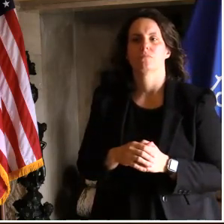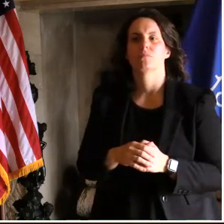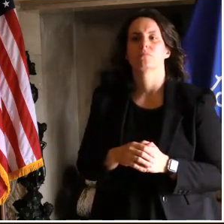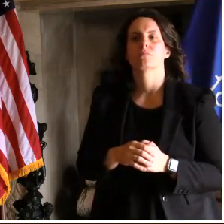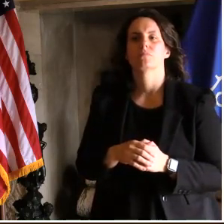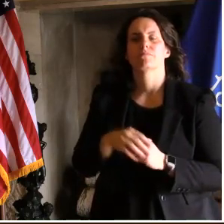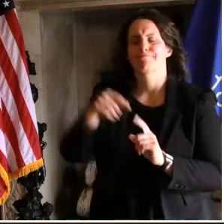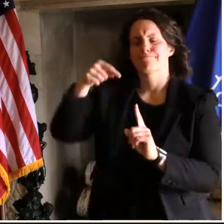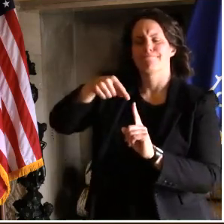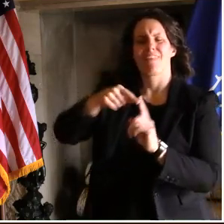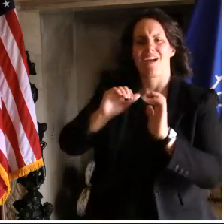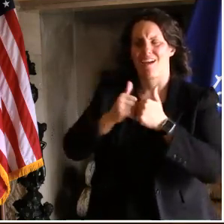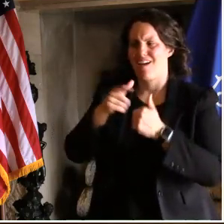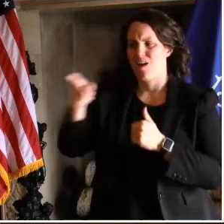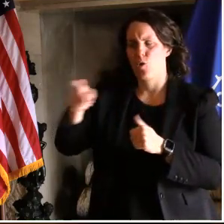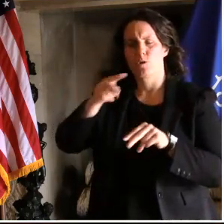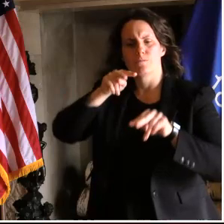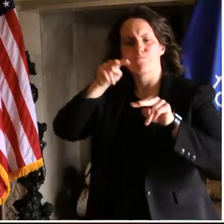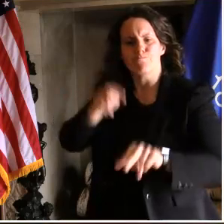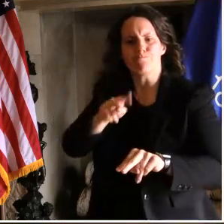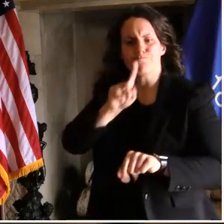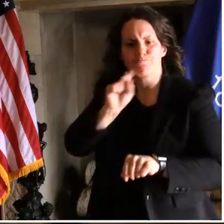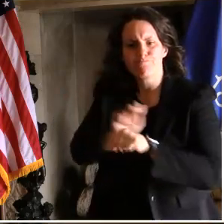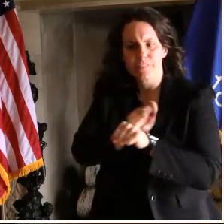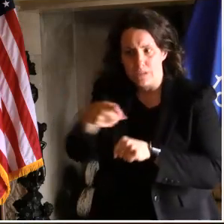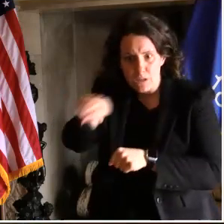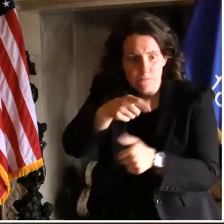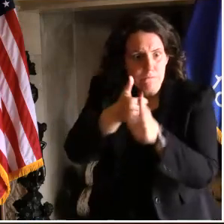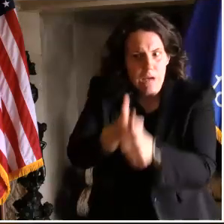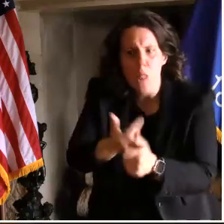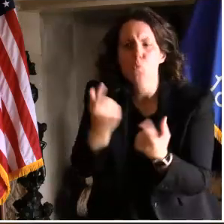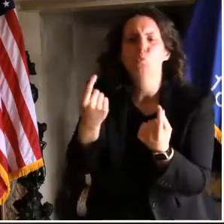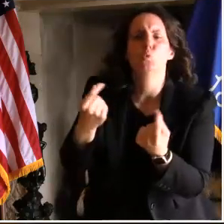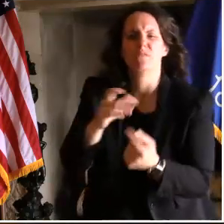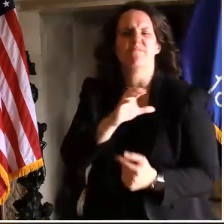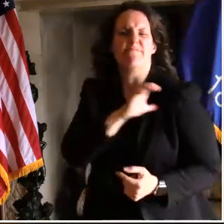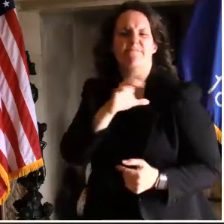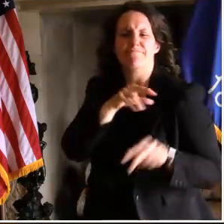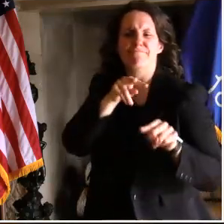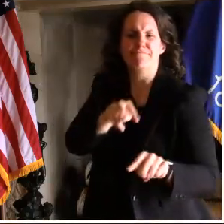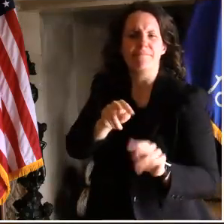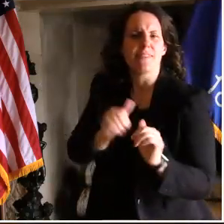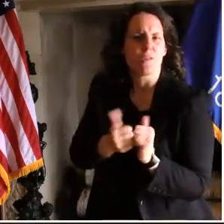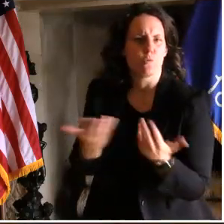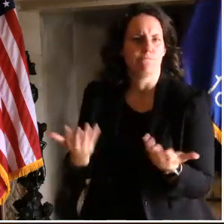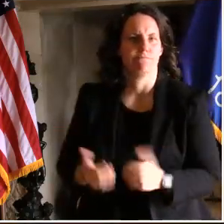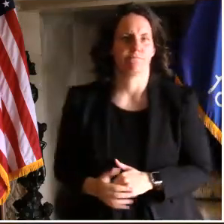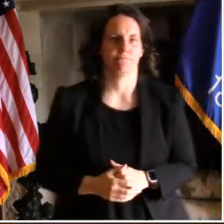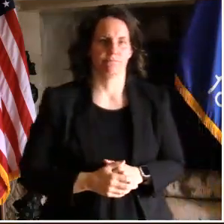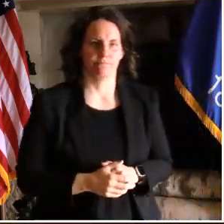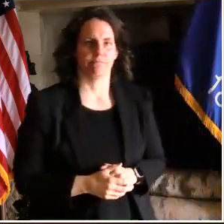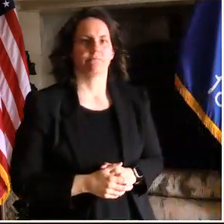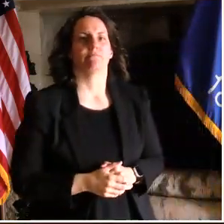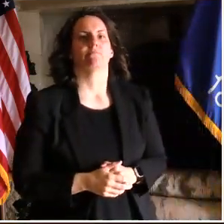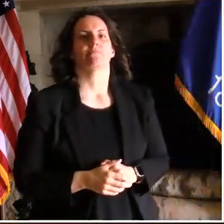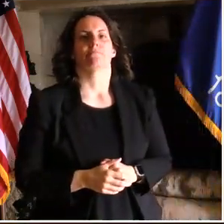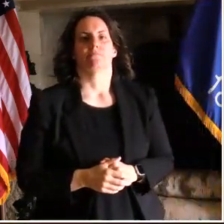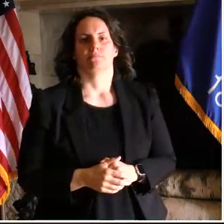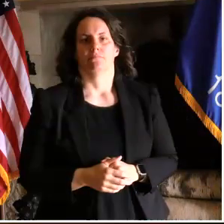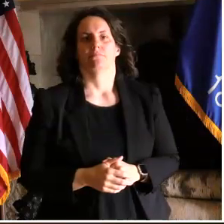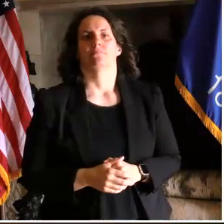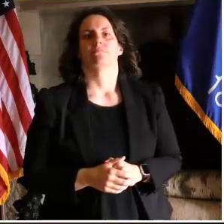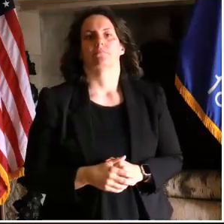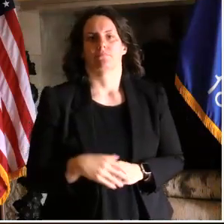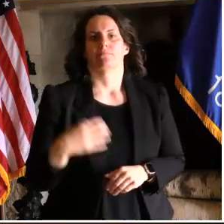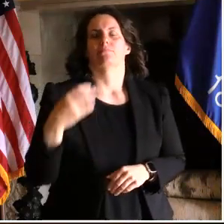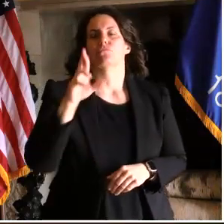be complied with? Hi, this is Brian Nelson, the Governor's Chief Legal Counsel. This order, like all other